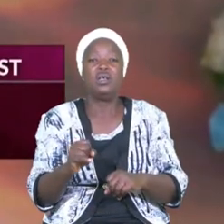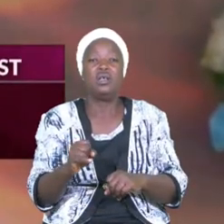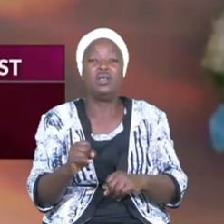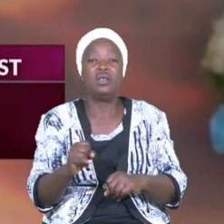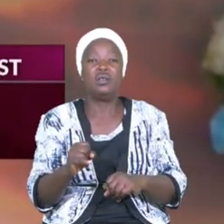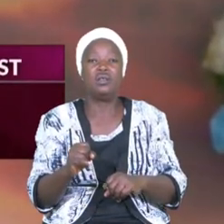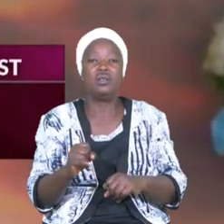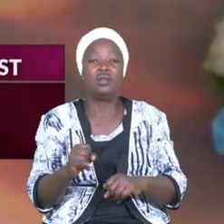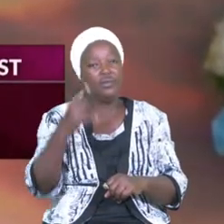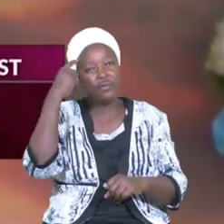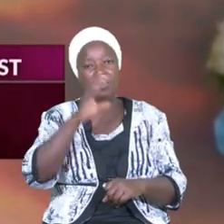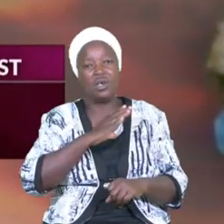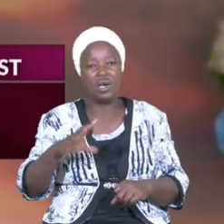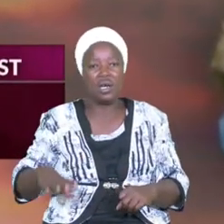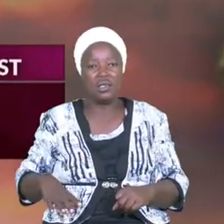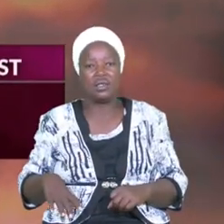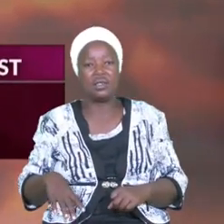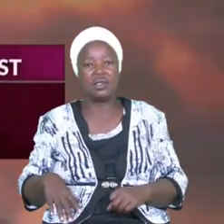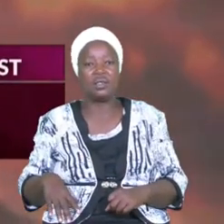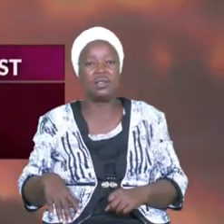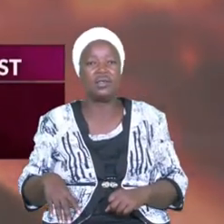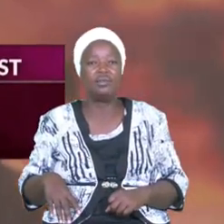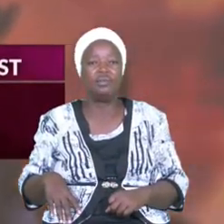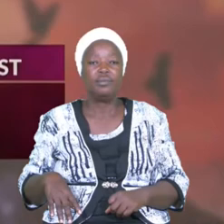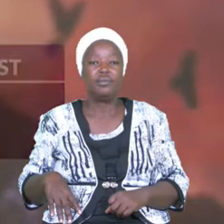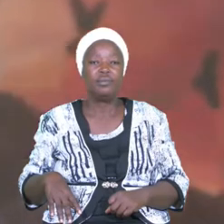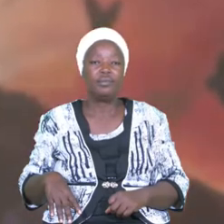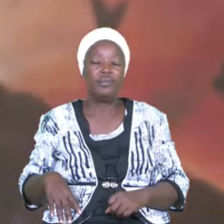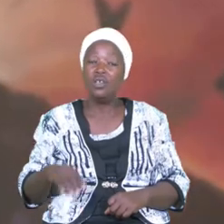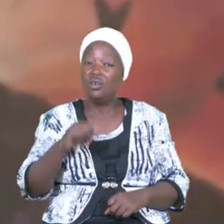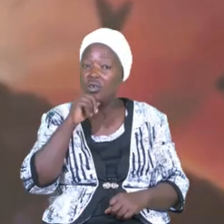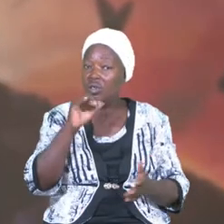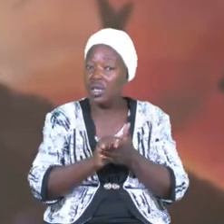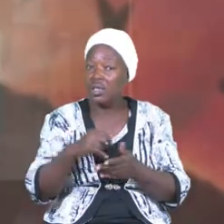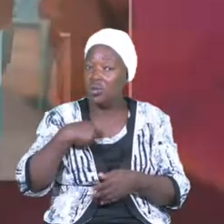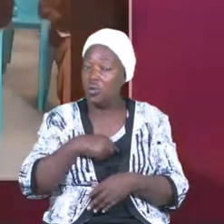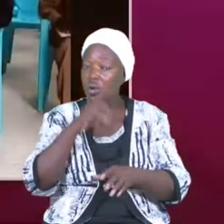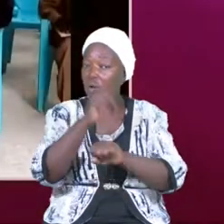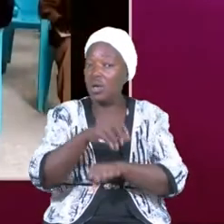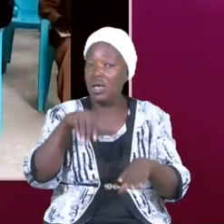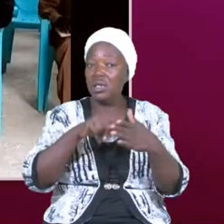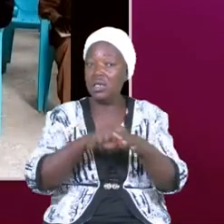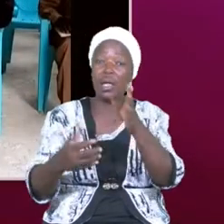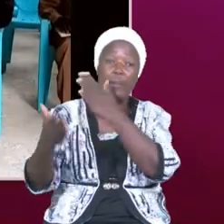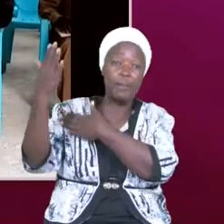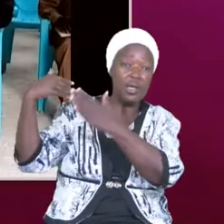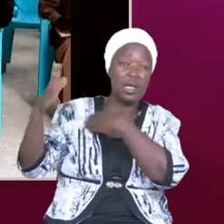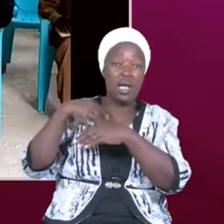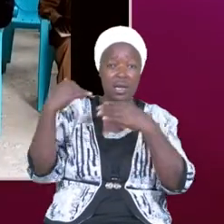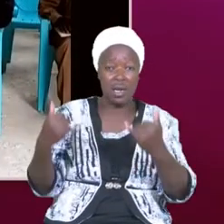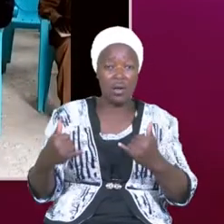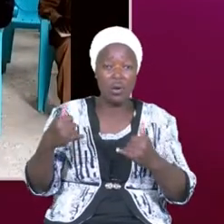Christ. Conquering for Christ. Not that we conquered in the past and now we